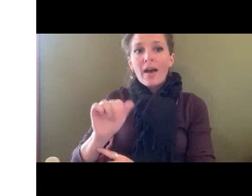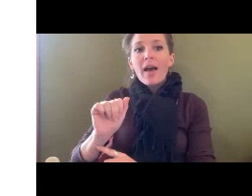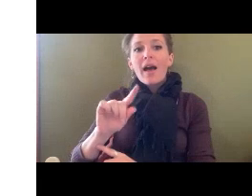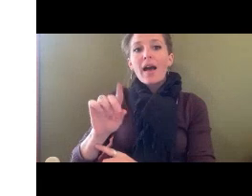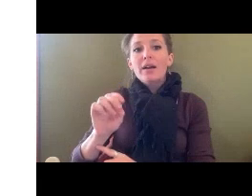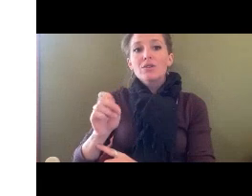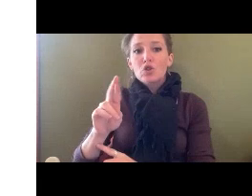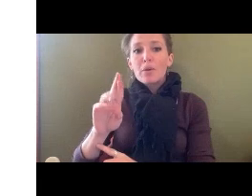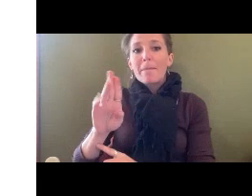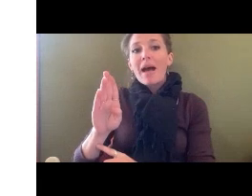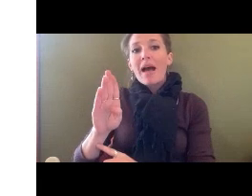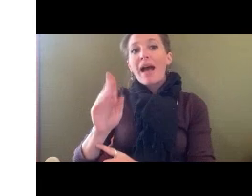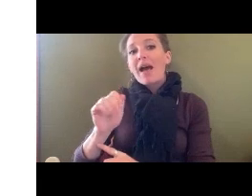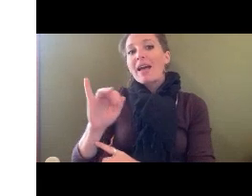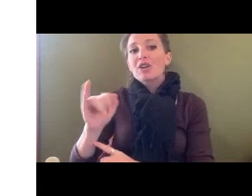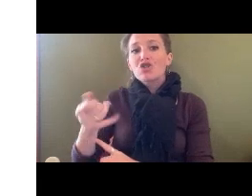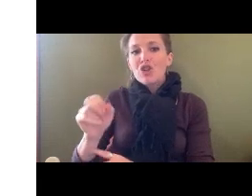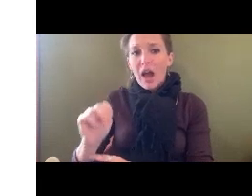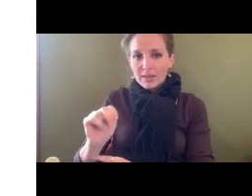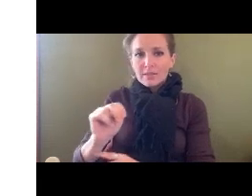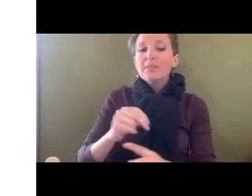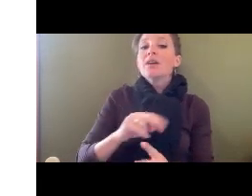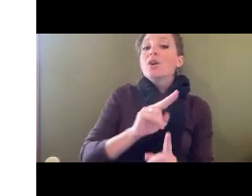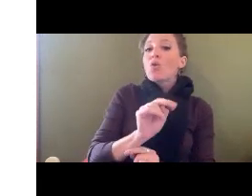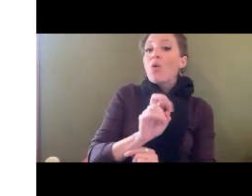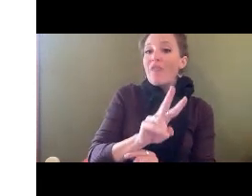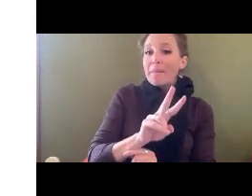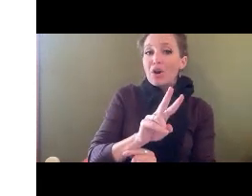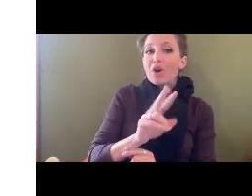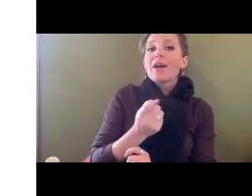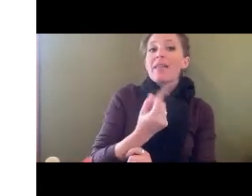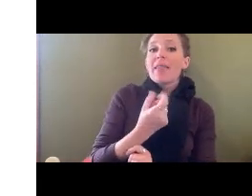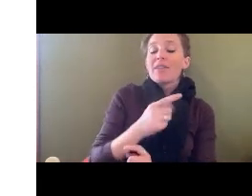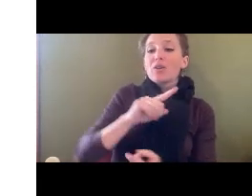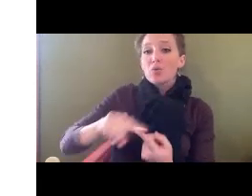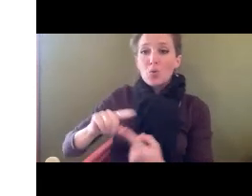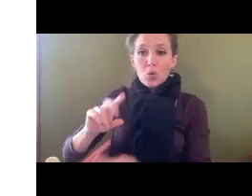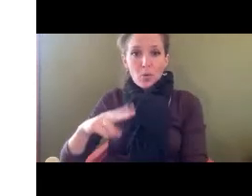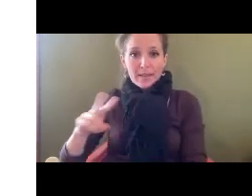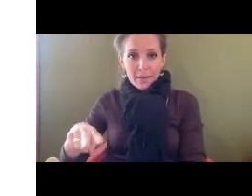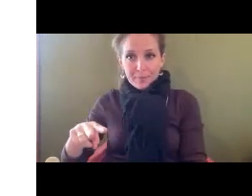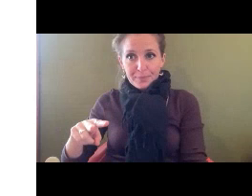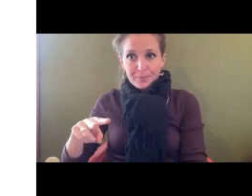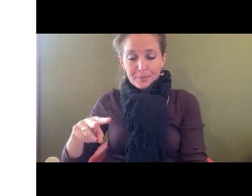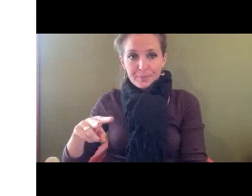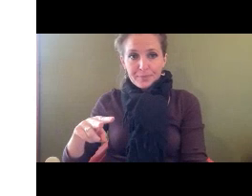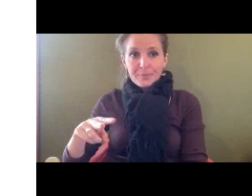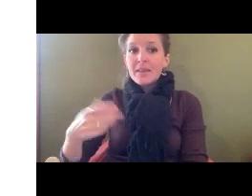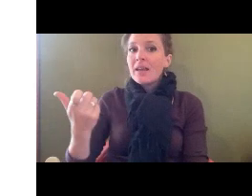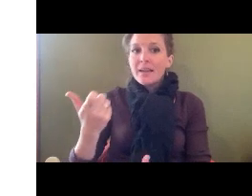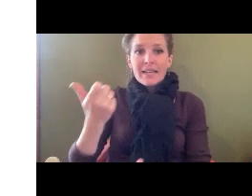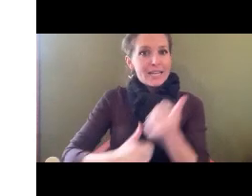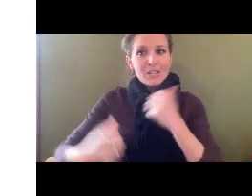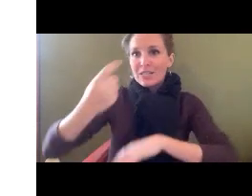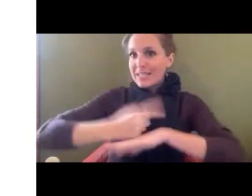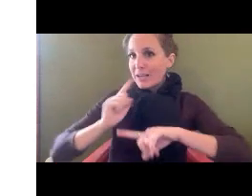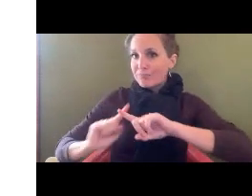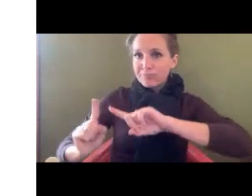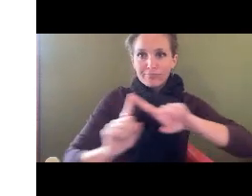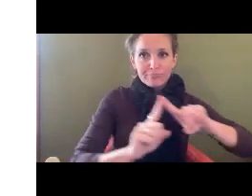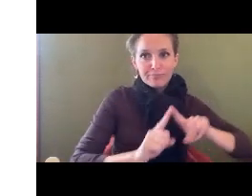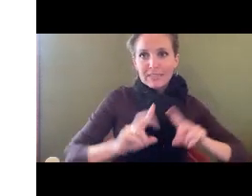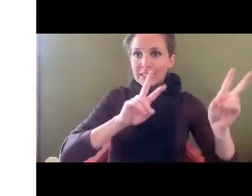to the 22nd. So each day of COP, there's a different theme day. And so for these purposes,